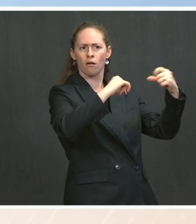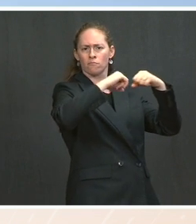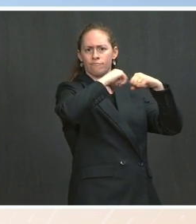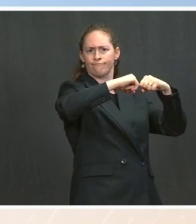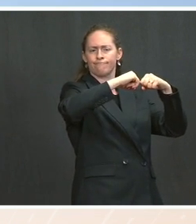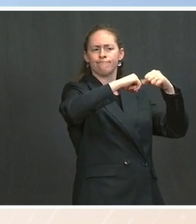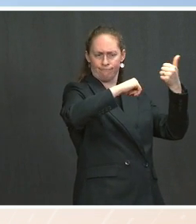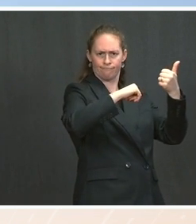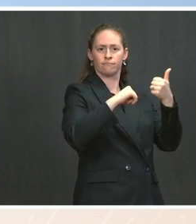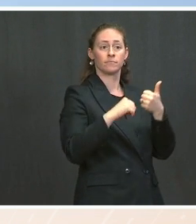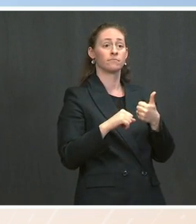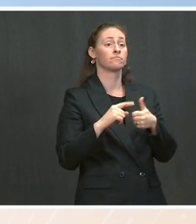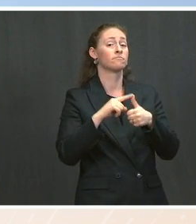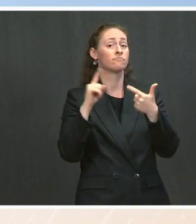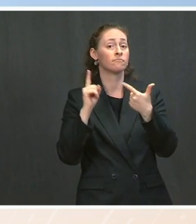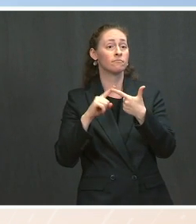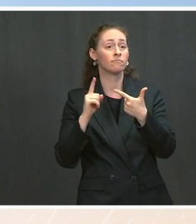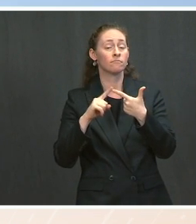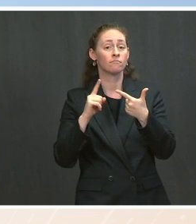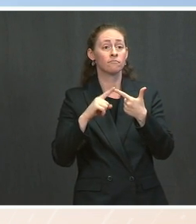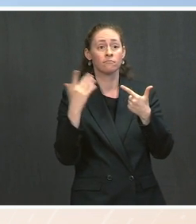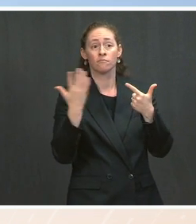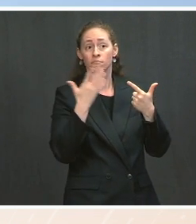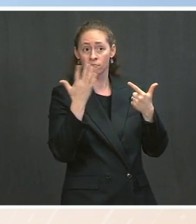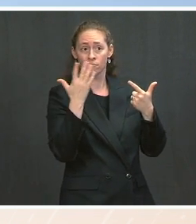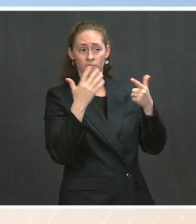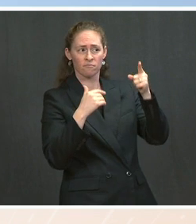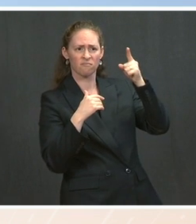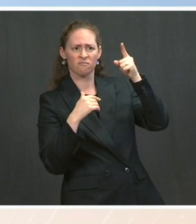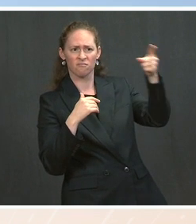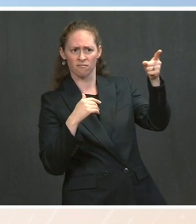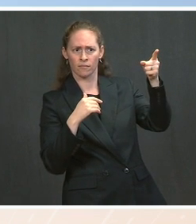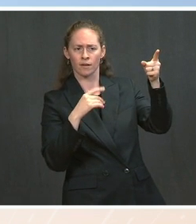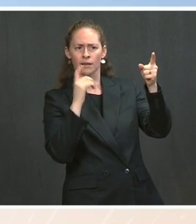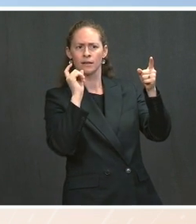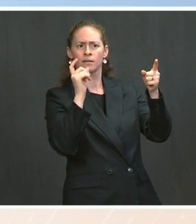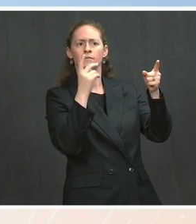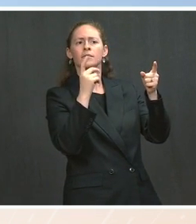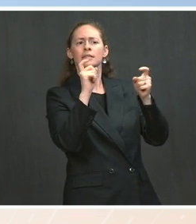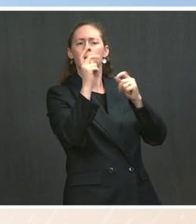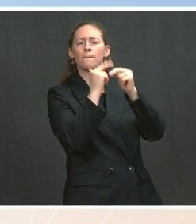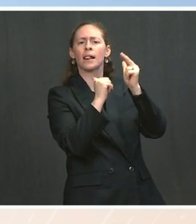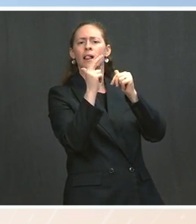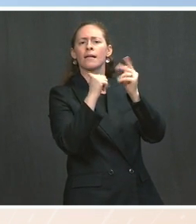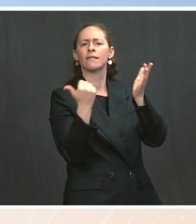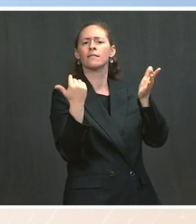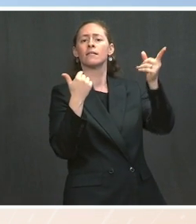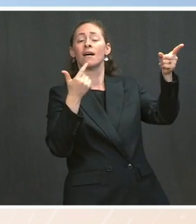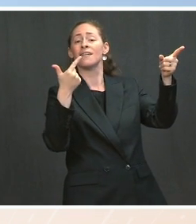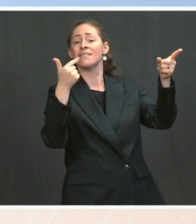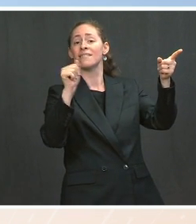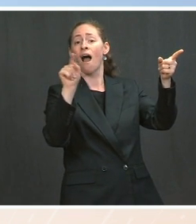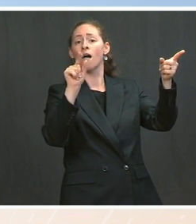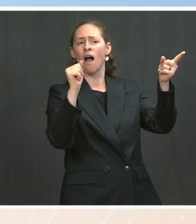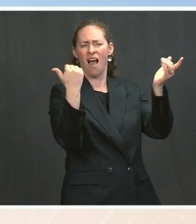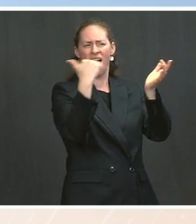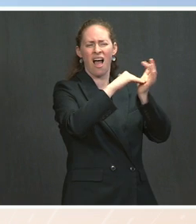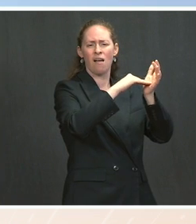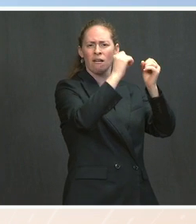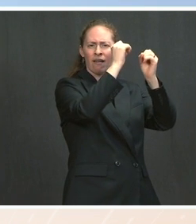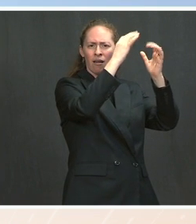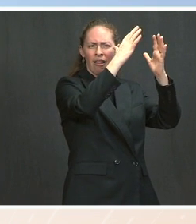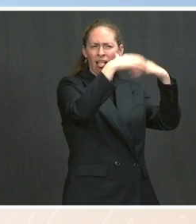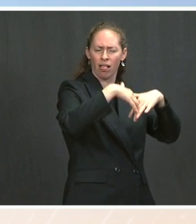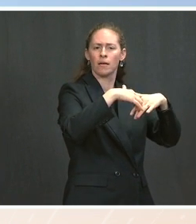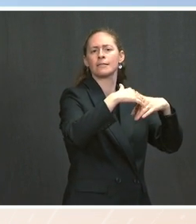is rebuilding, playing a constructive role in rebuilding Gaza, providing assistance and funding through the UN efforts to do exactly that, ensuring